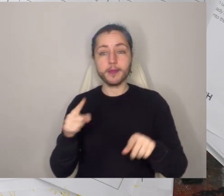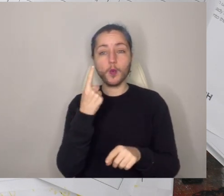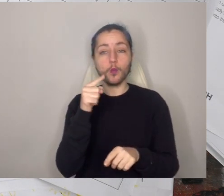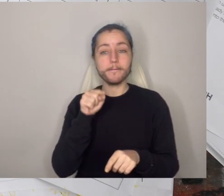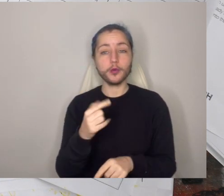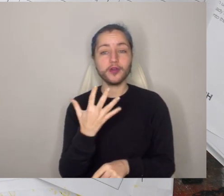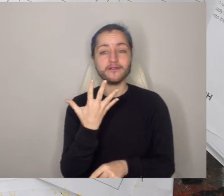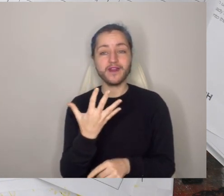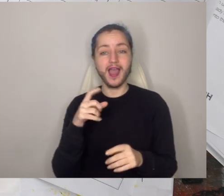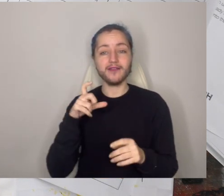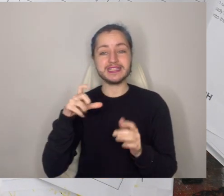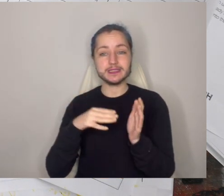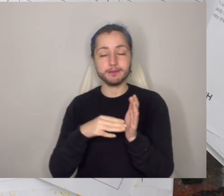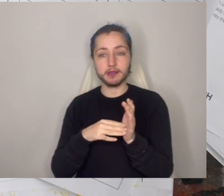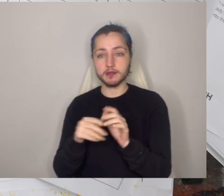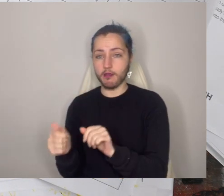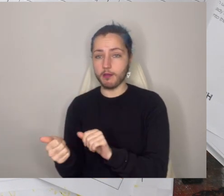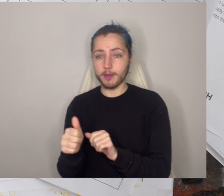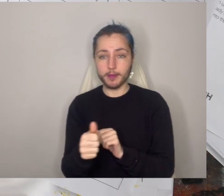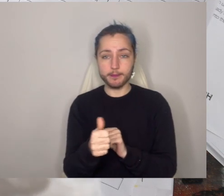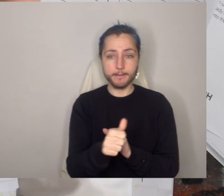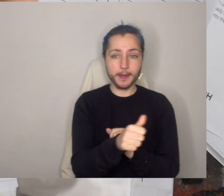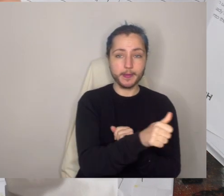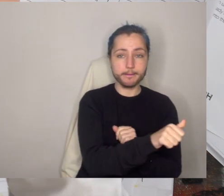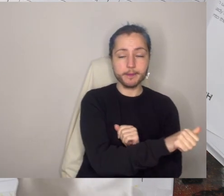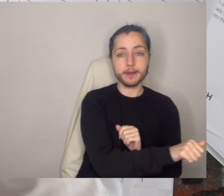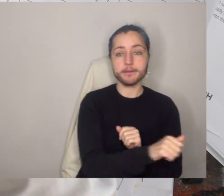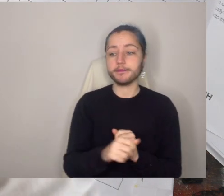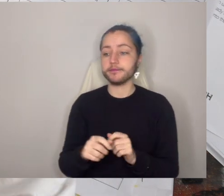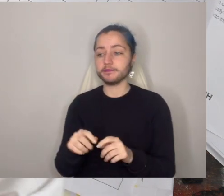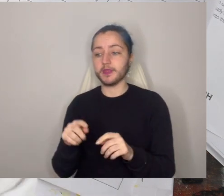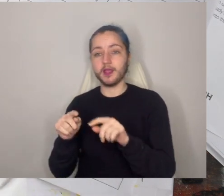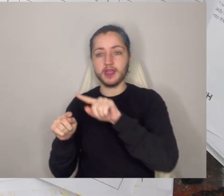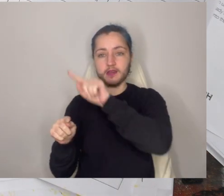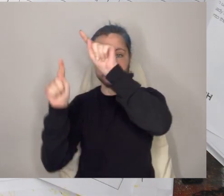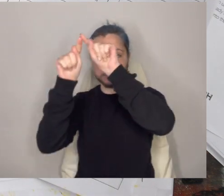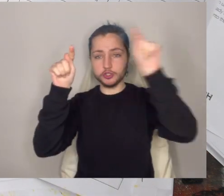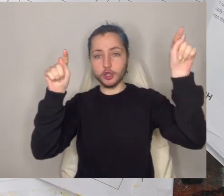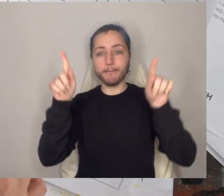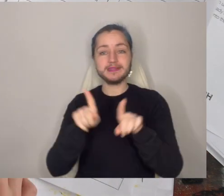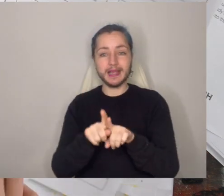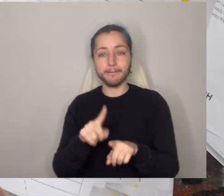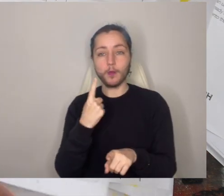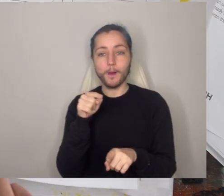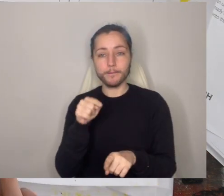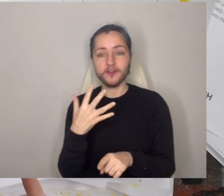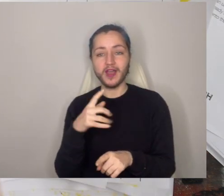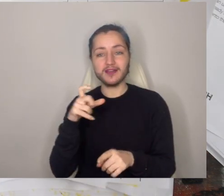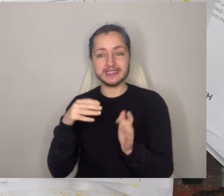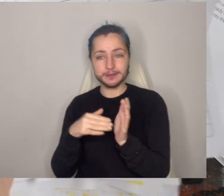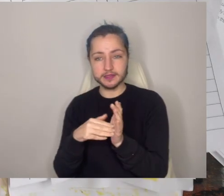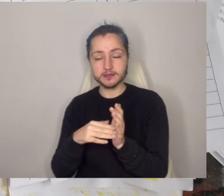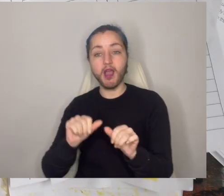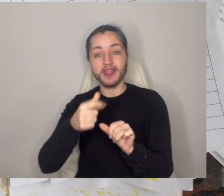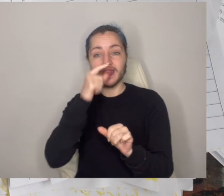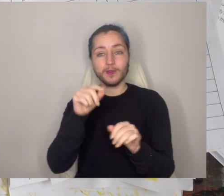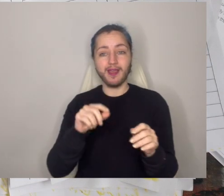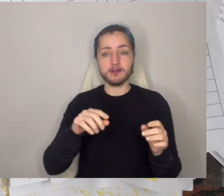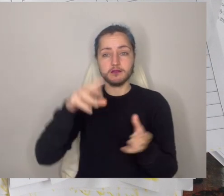ladder. So to draw the ladder in, we are going to draw, taking